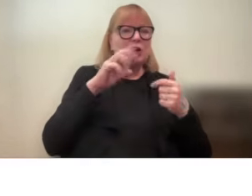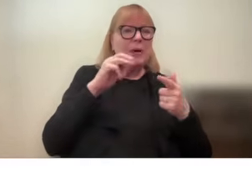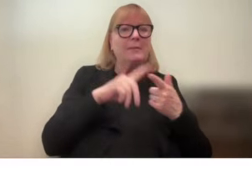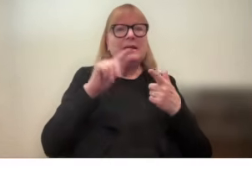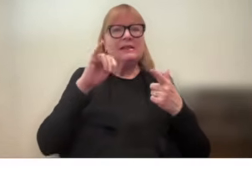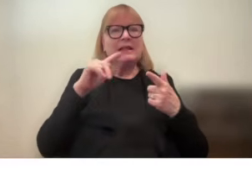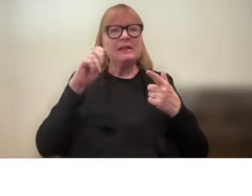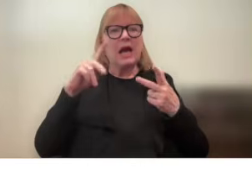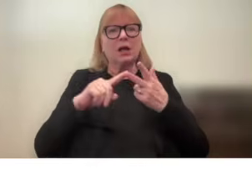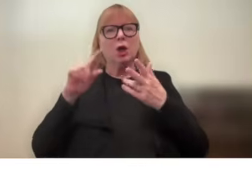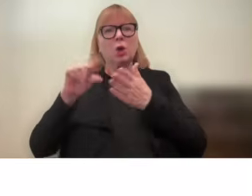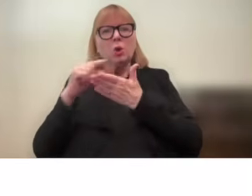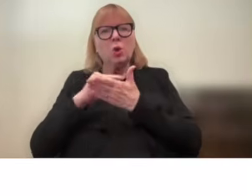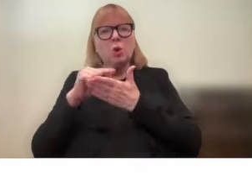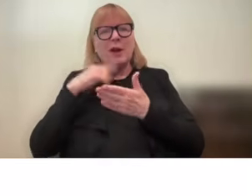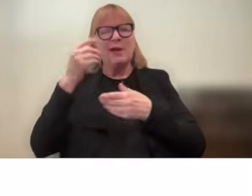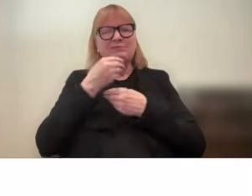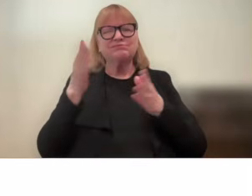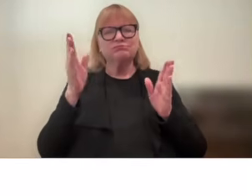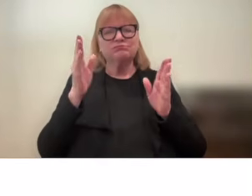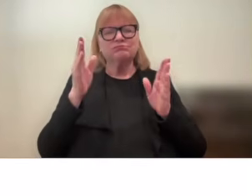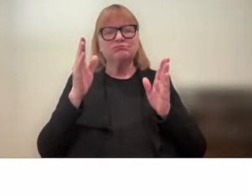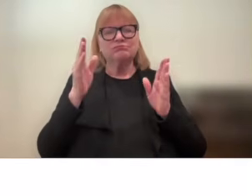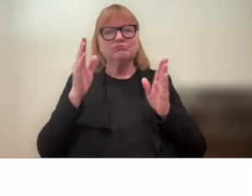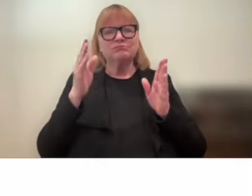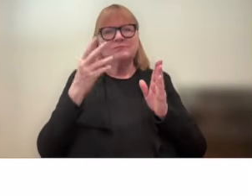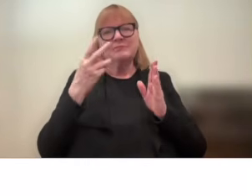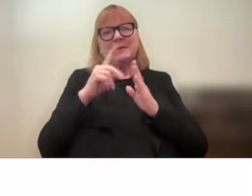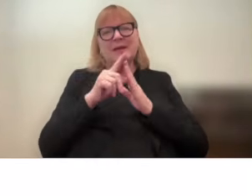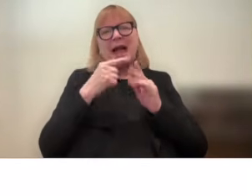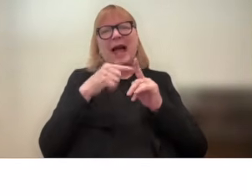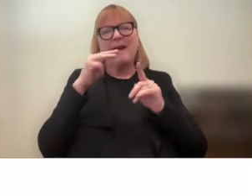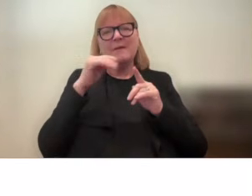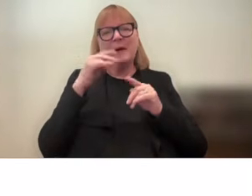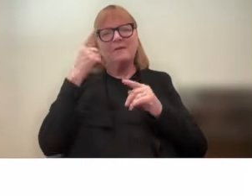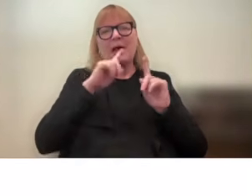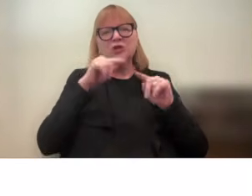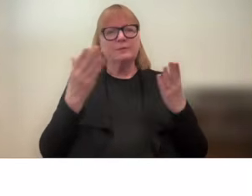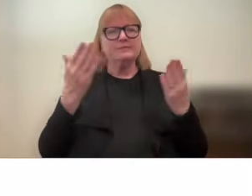TikTok, Google? And I'll give you all a couple, maybe like half a minute to respond.